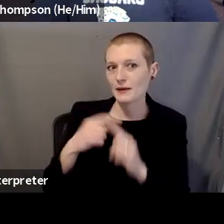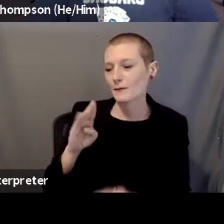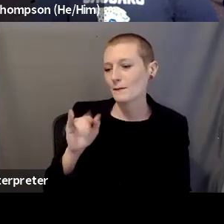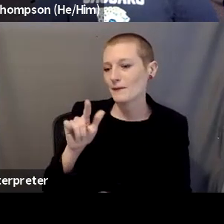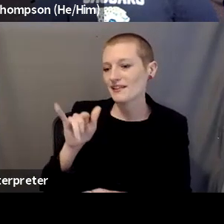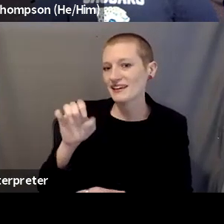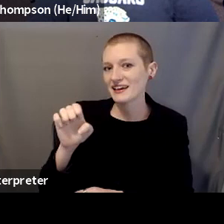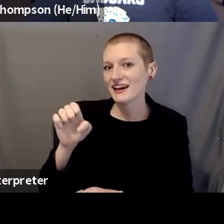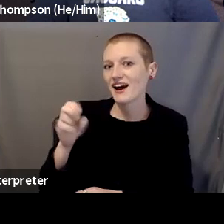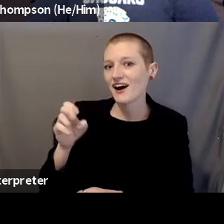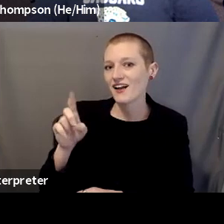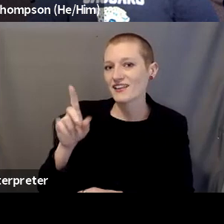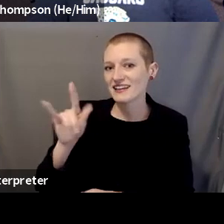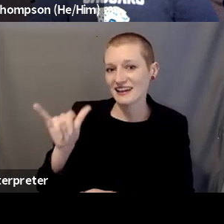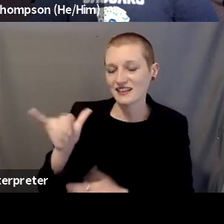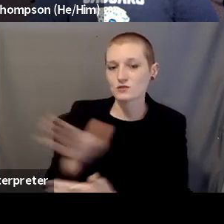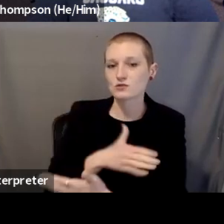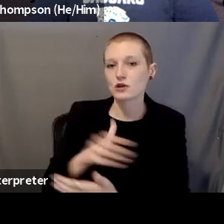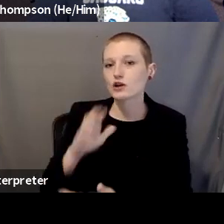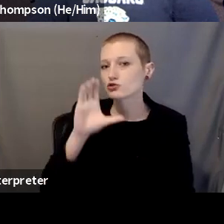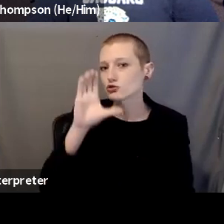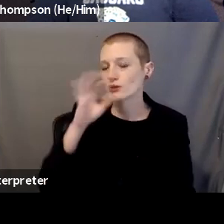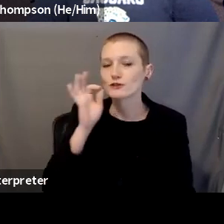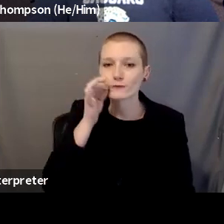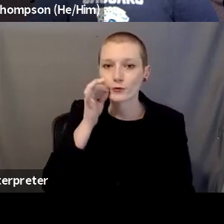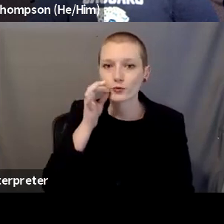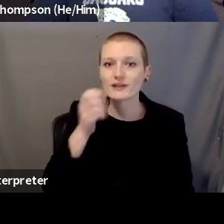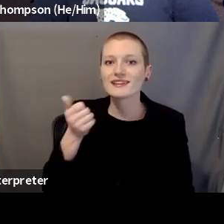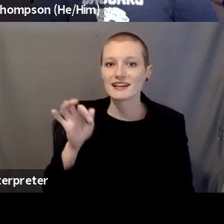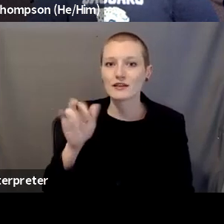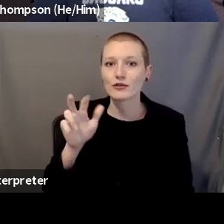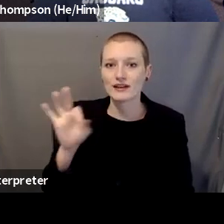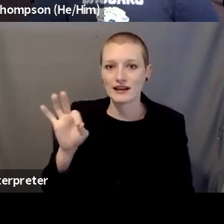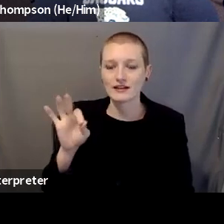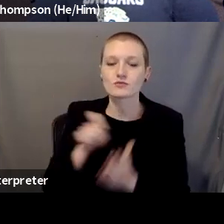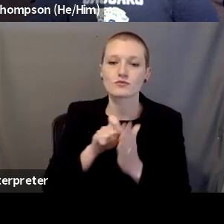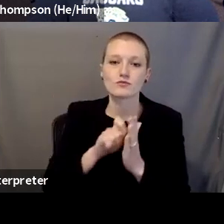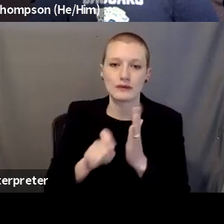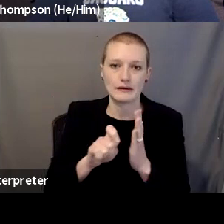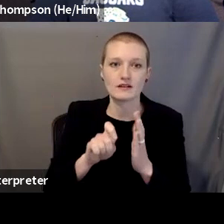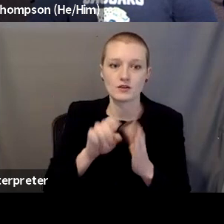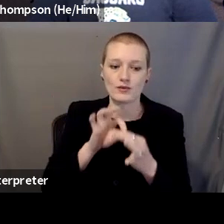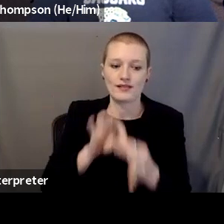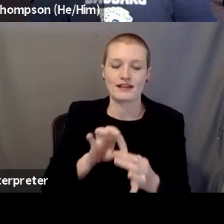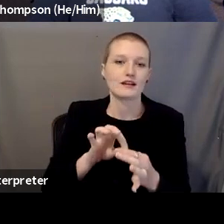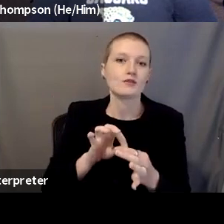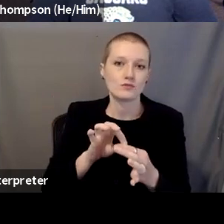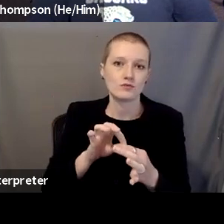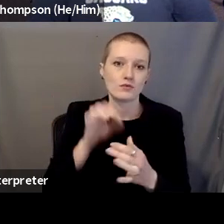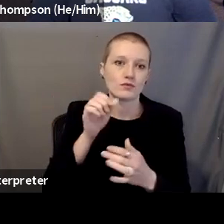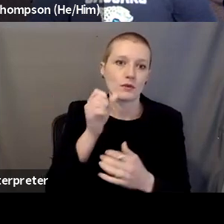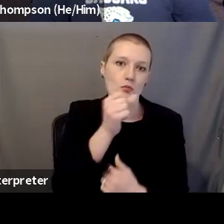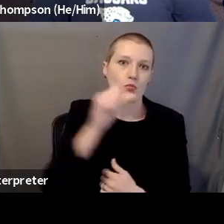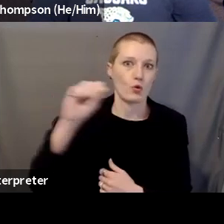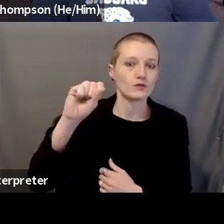in 1939. That was written about the protest of lynching a Black American. So I just wanted to make that mention